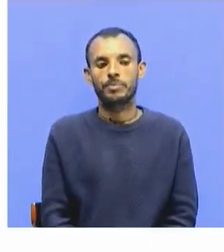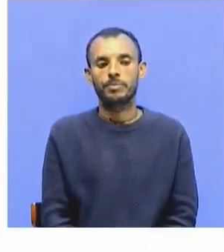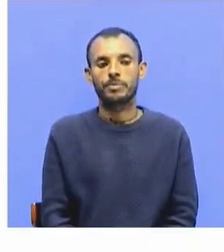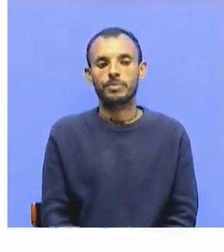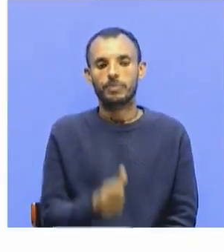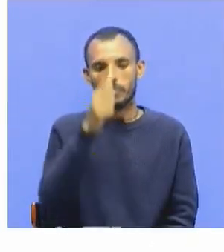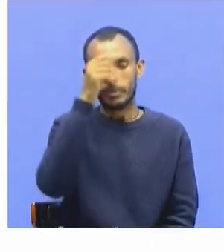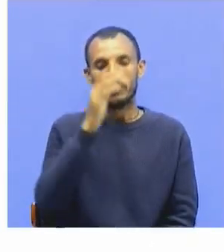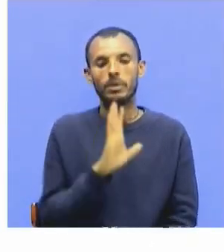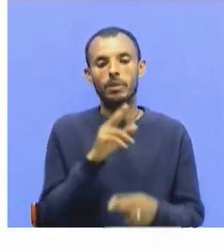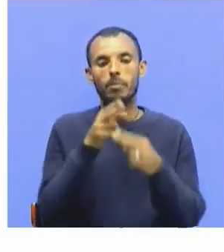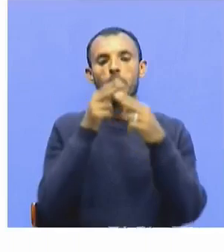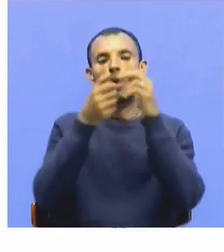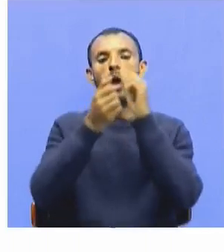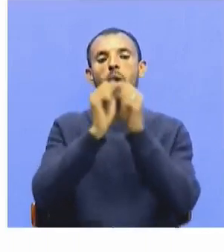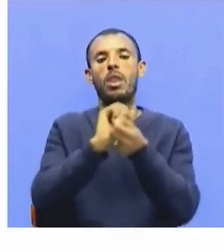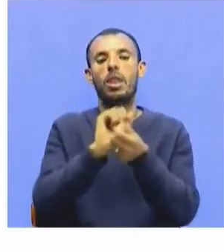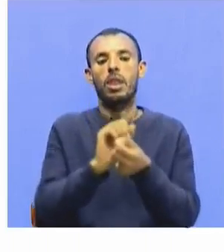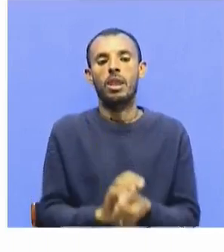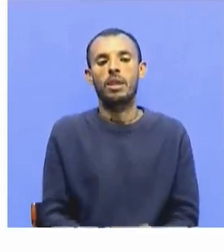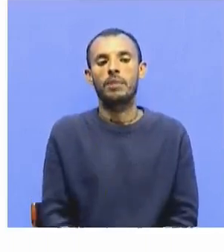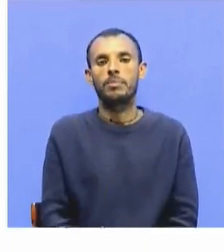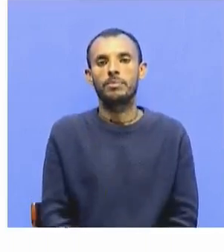Personal pronouns.